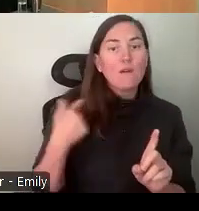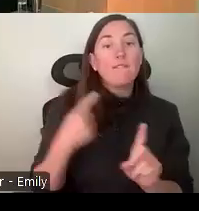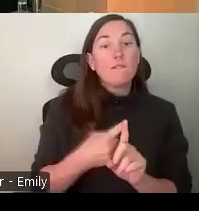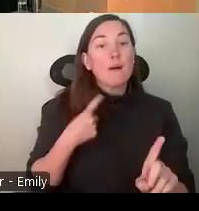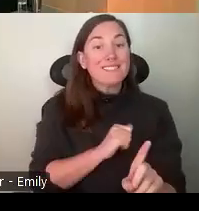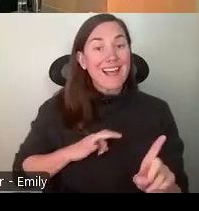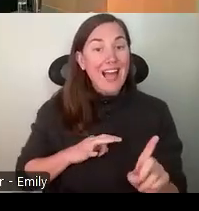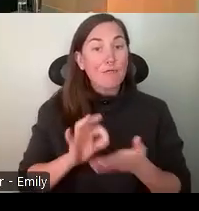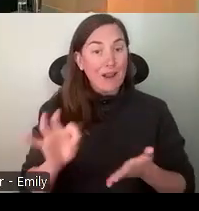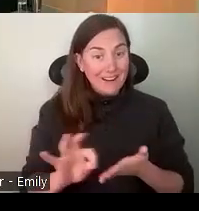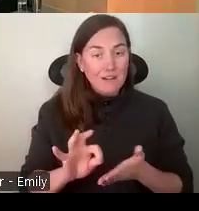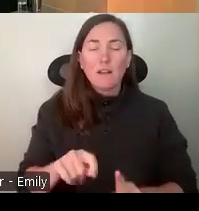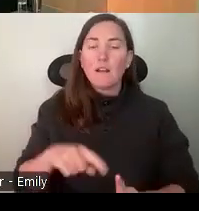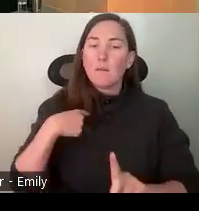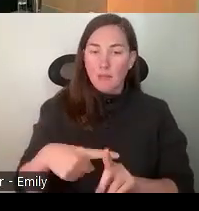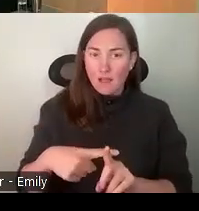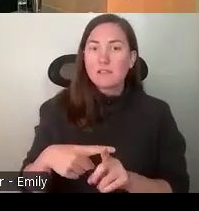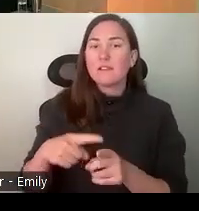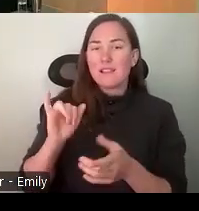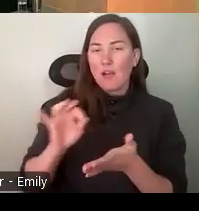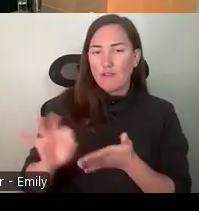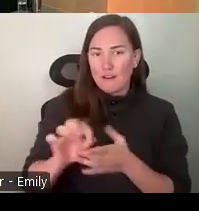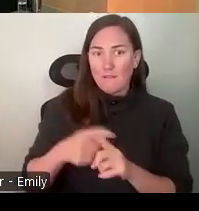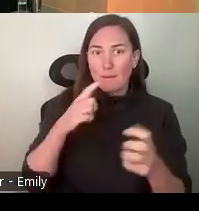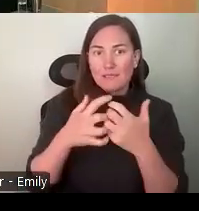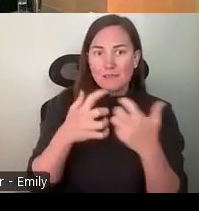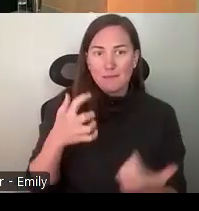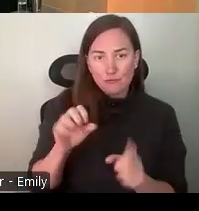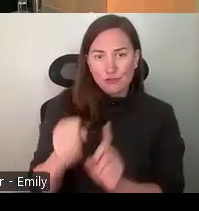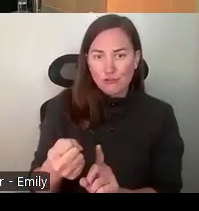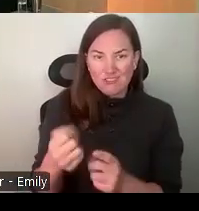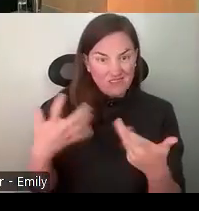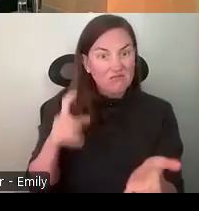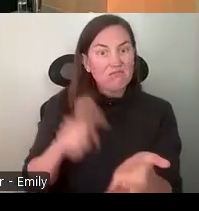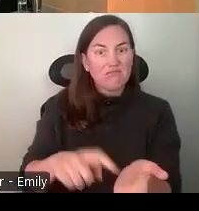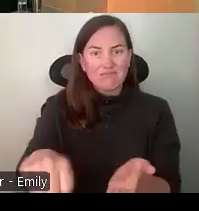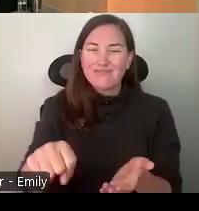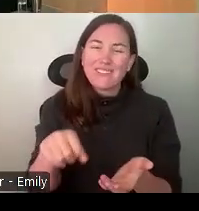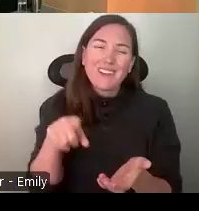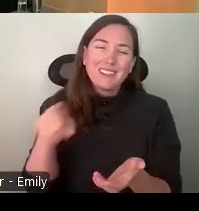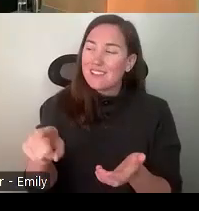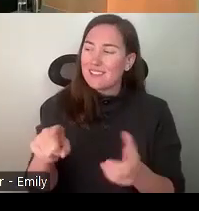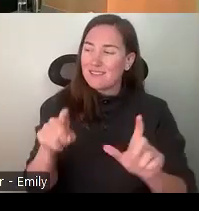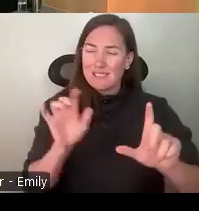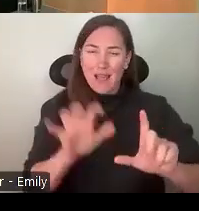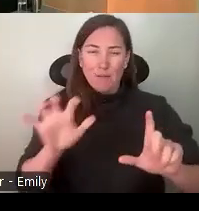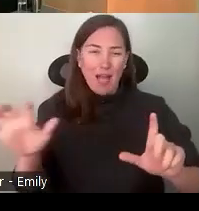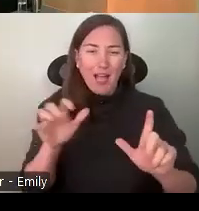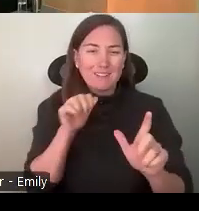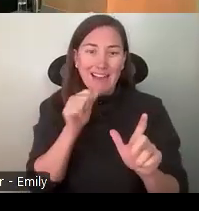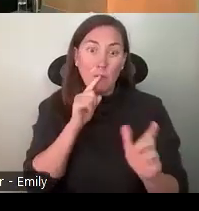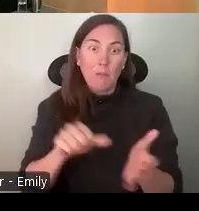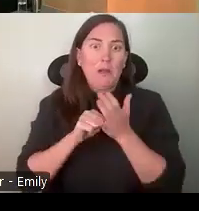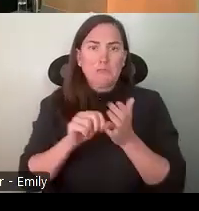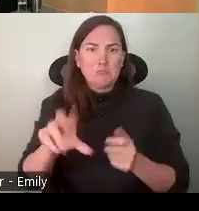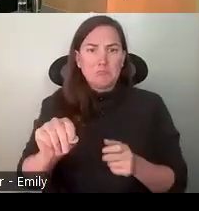the ratings on the mismatch conditions. You can see, though, this isn't like such an impressive scatter plot. Everyone's pretty much